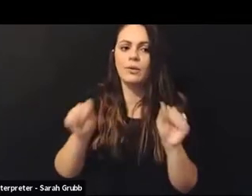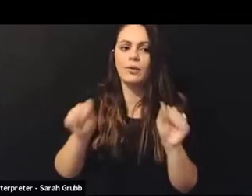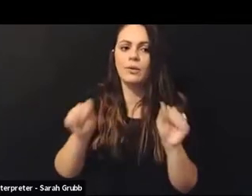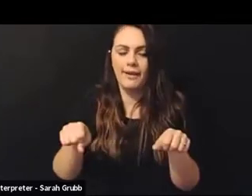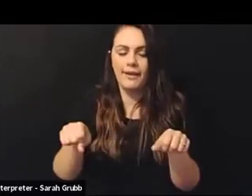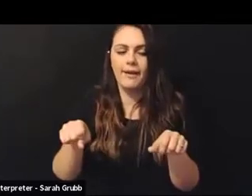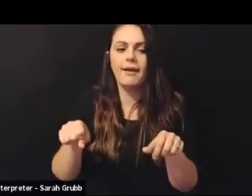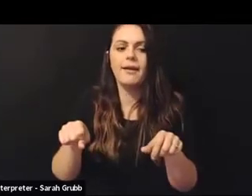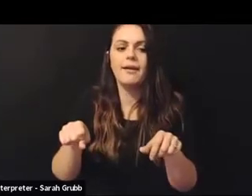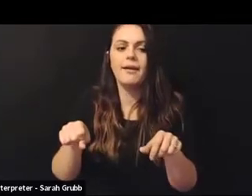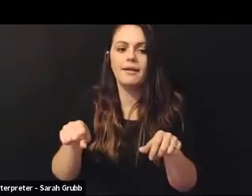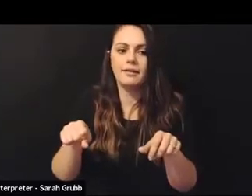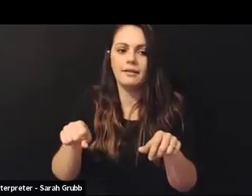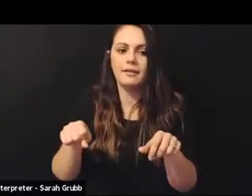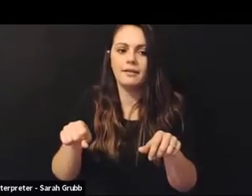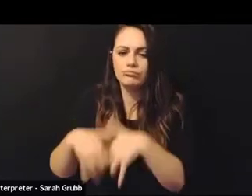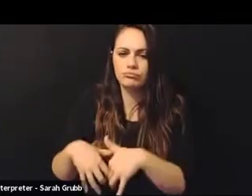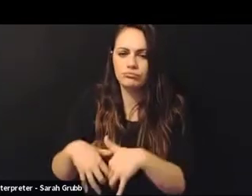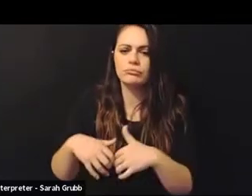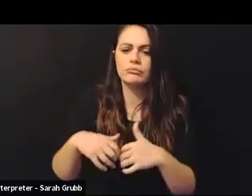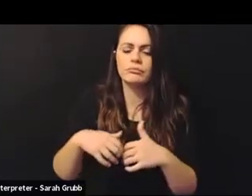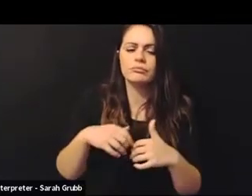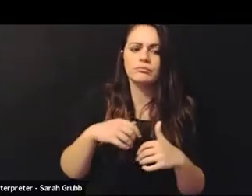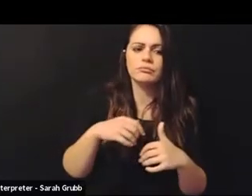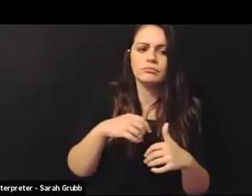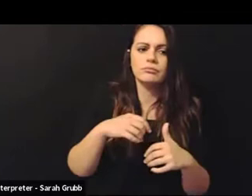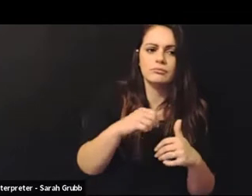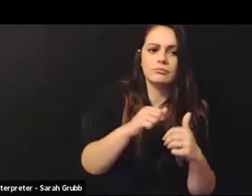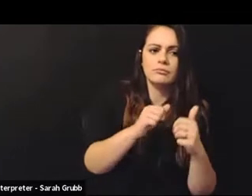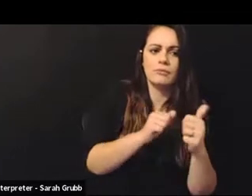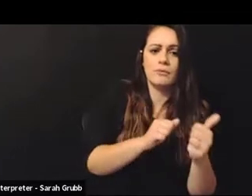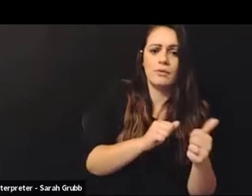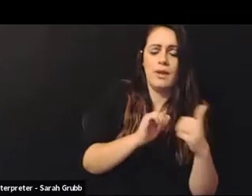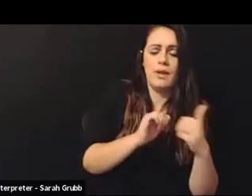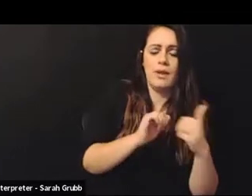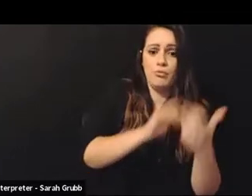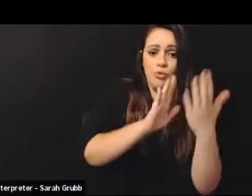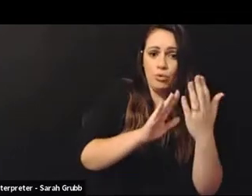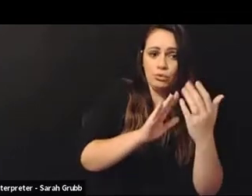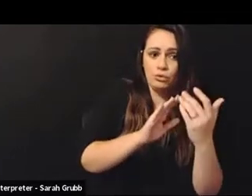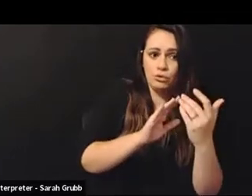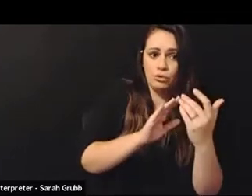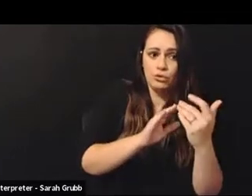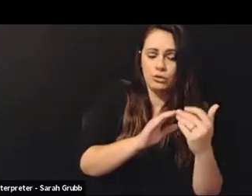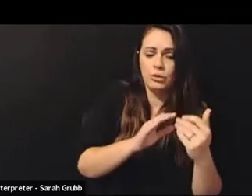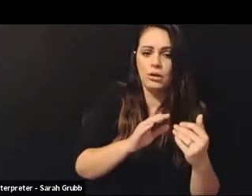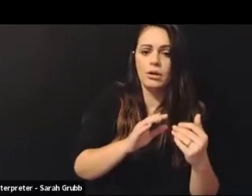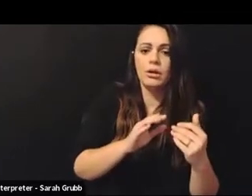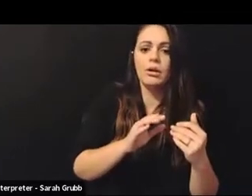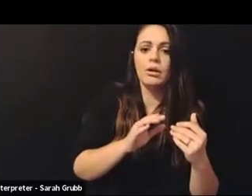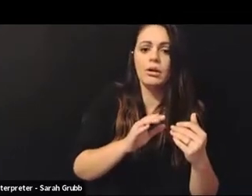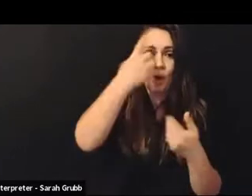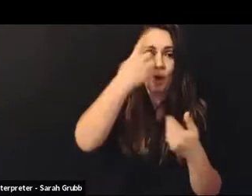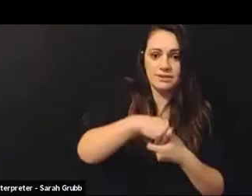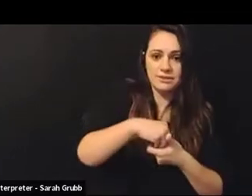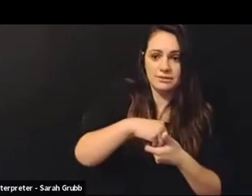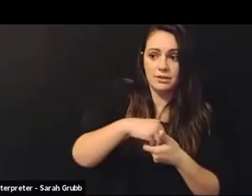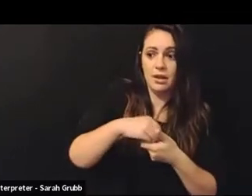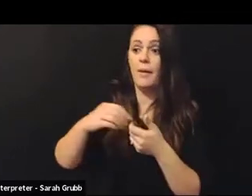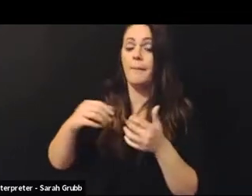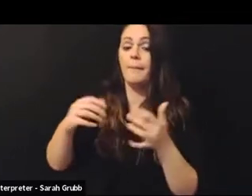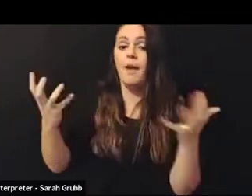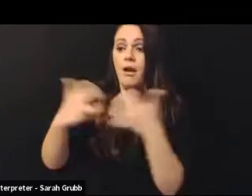evidence-based practices in autism to best practices that we know in deafblindness and have it work for a child who's